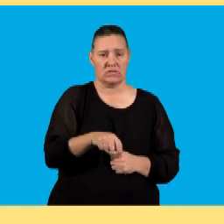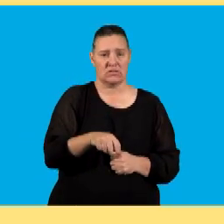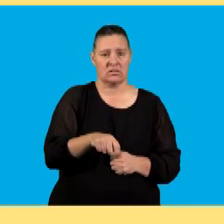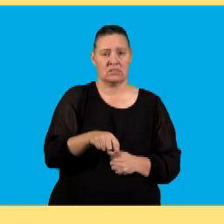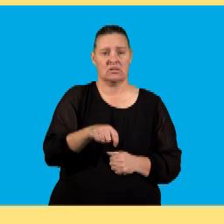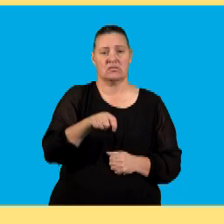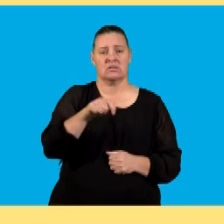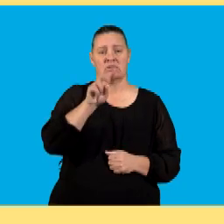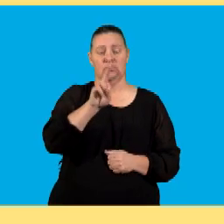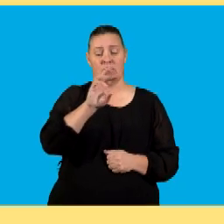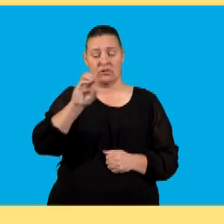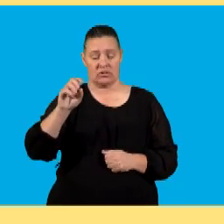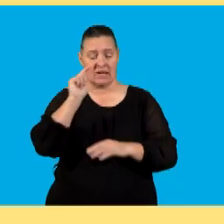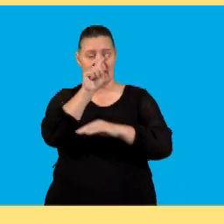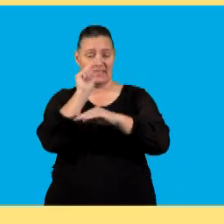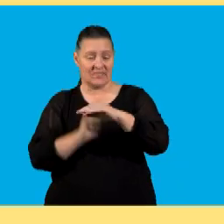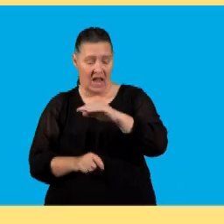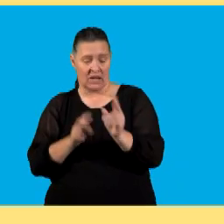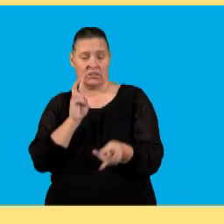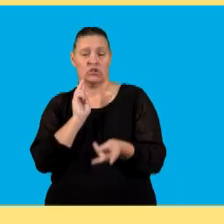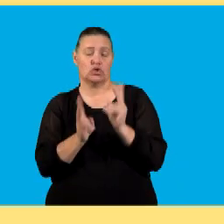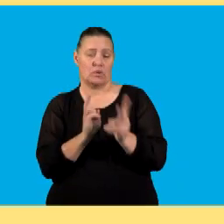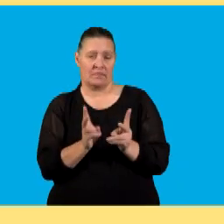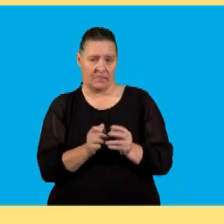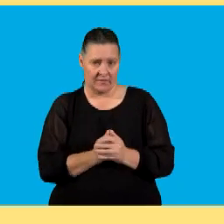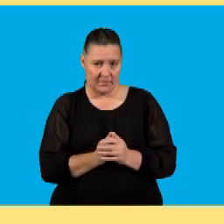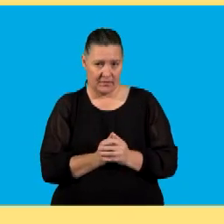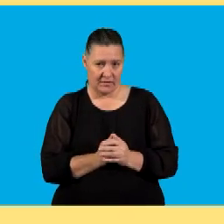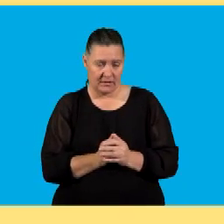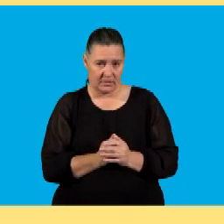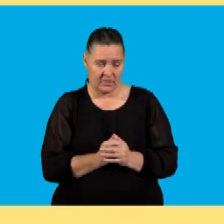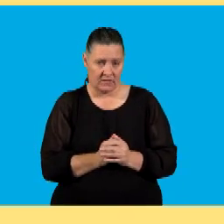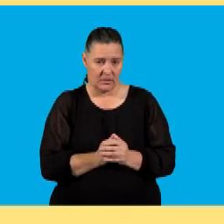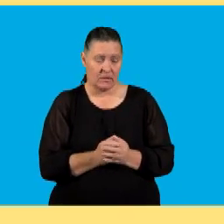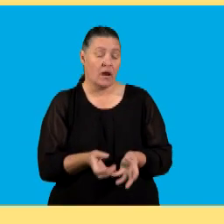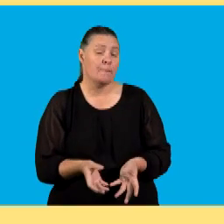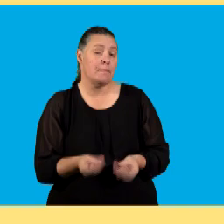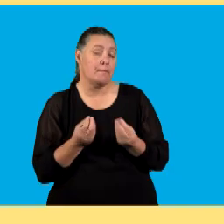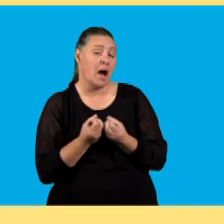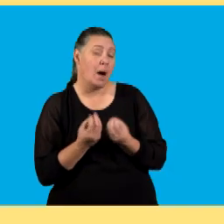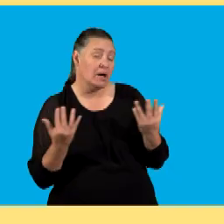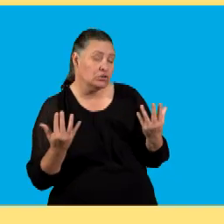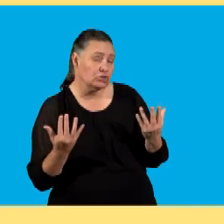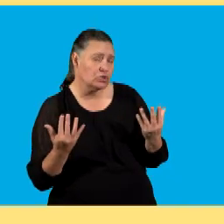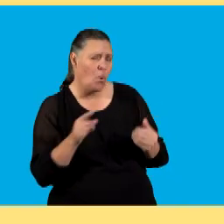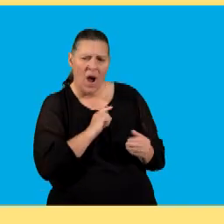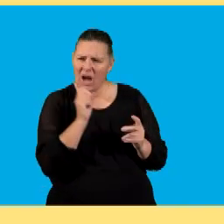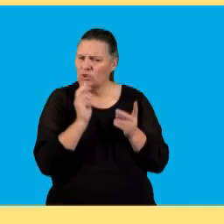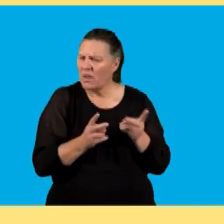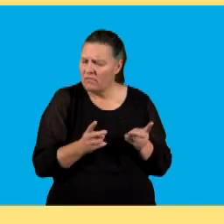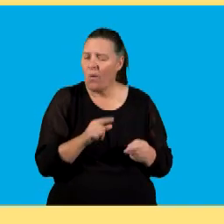means you have to take the medical aid, which is 4,200, divided by 12. Why